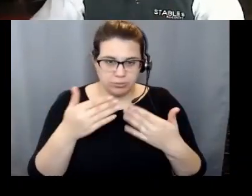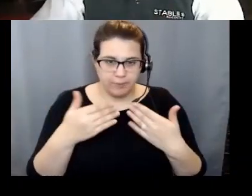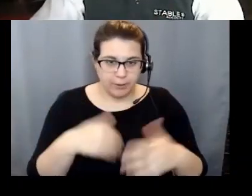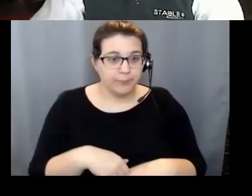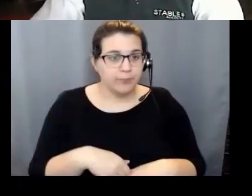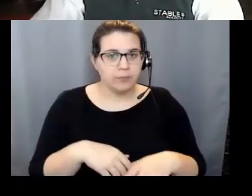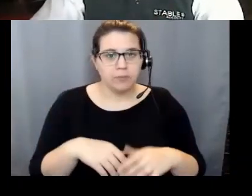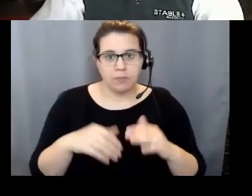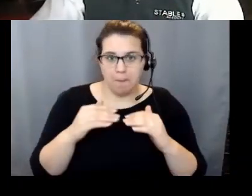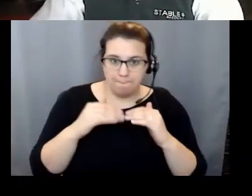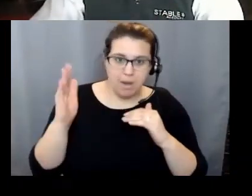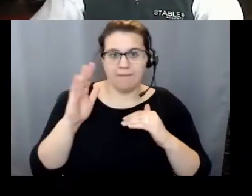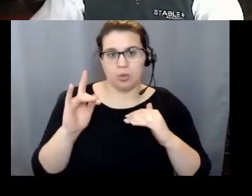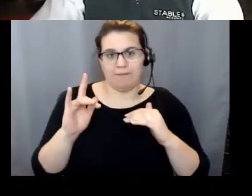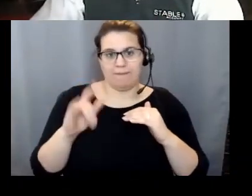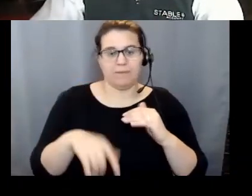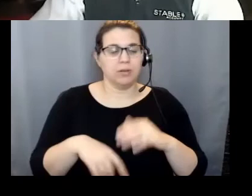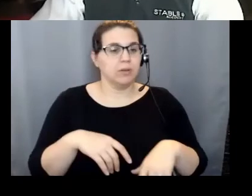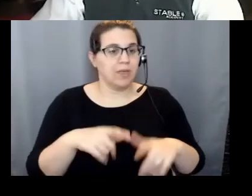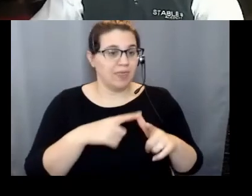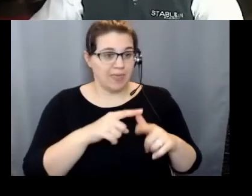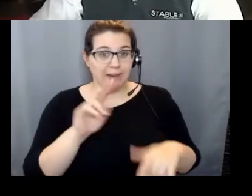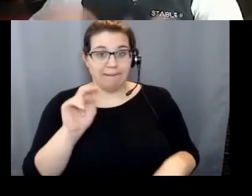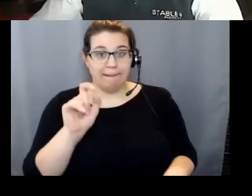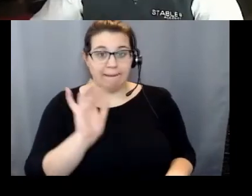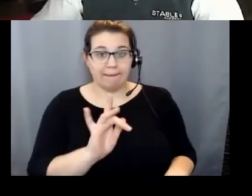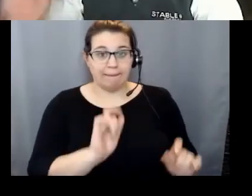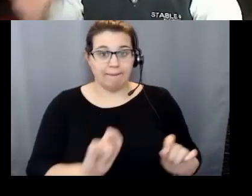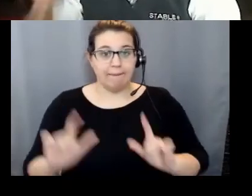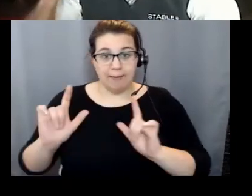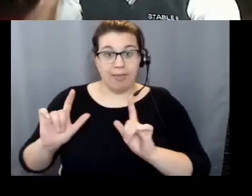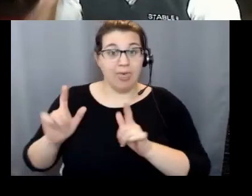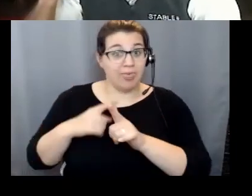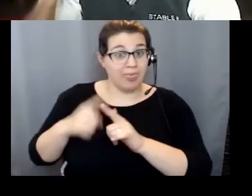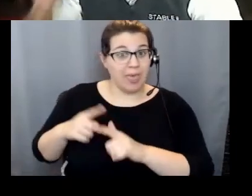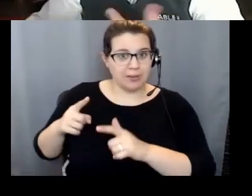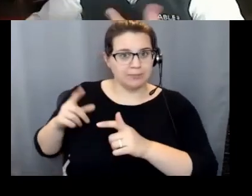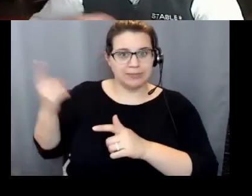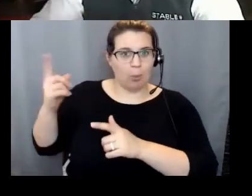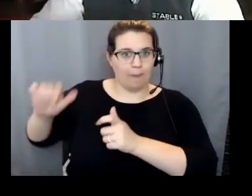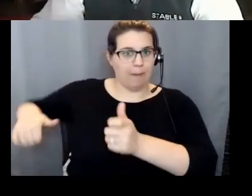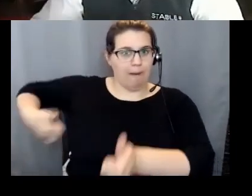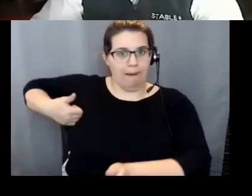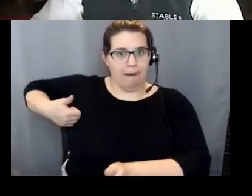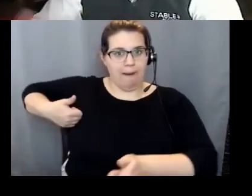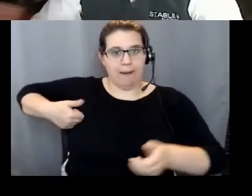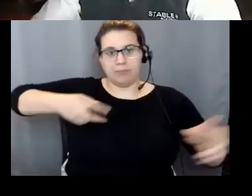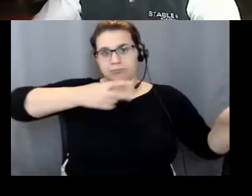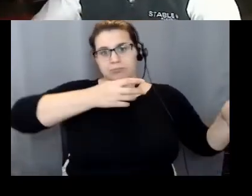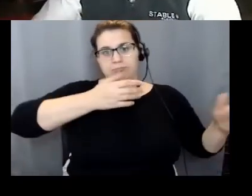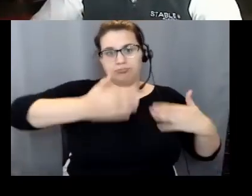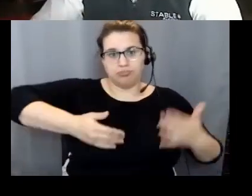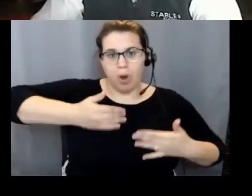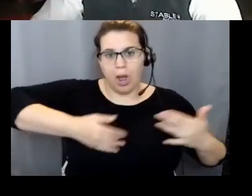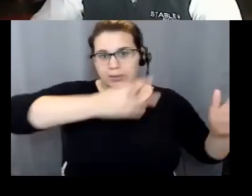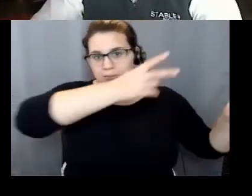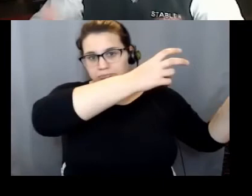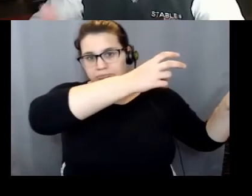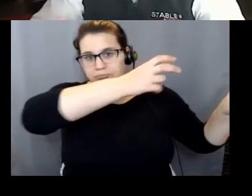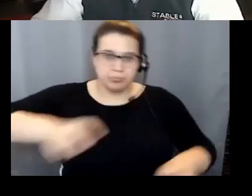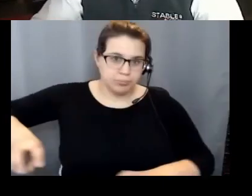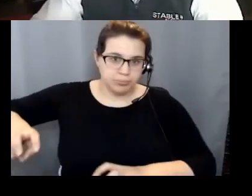you collect next, then behind the scenes, they are putting that transaction out there to start in process, to either pull the money from the